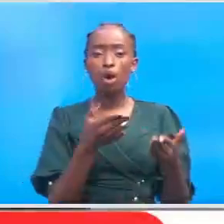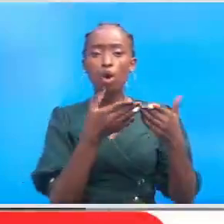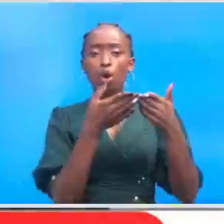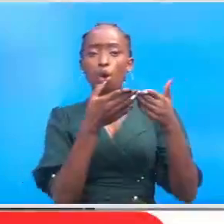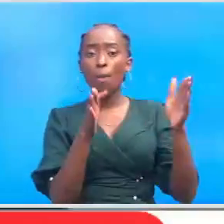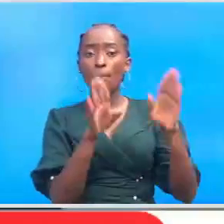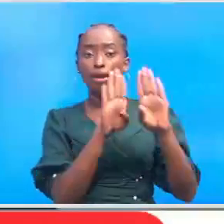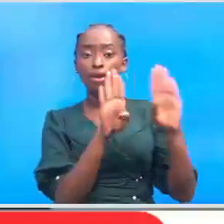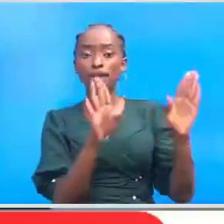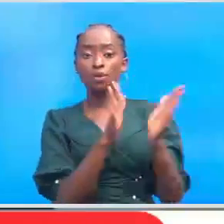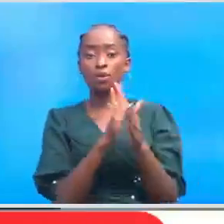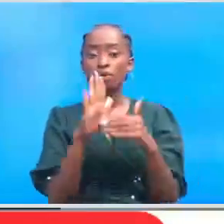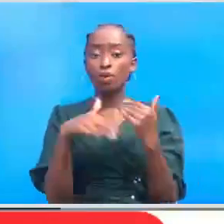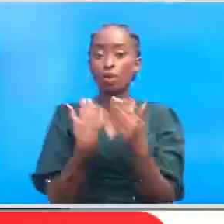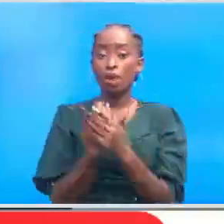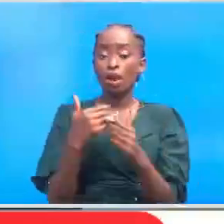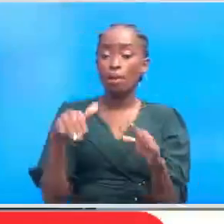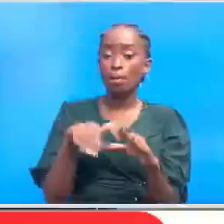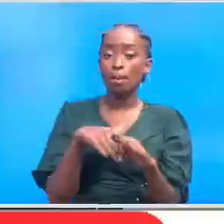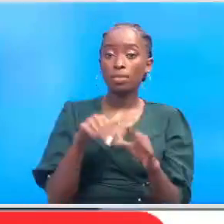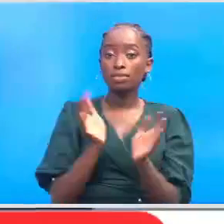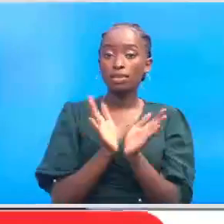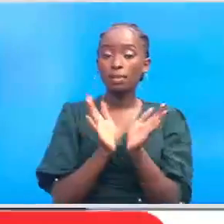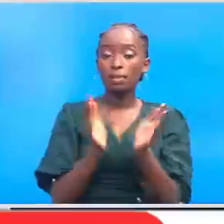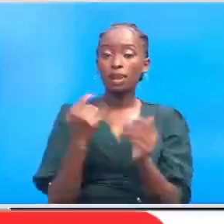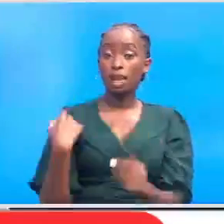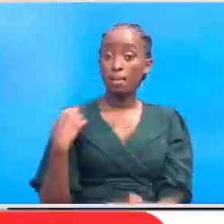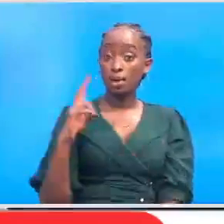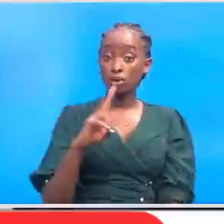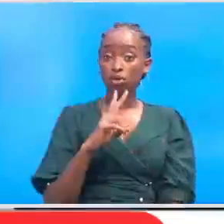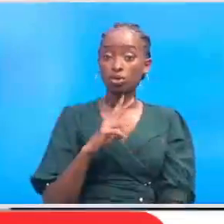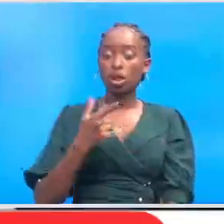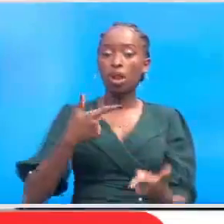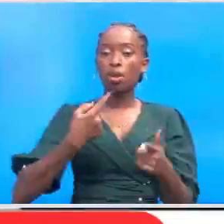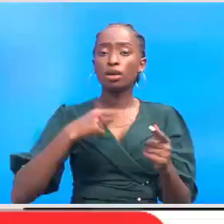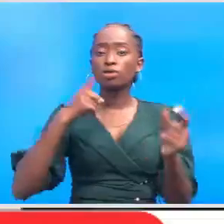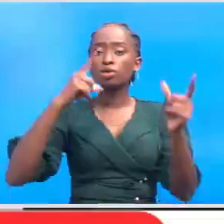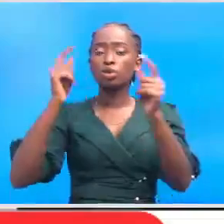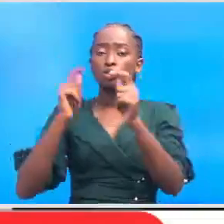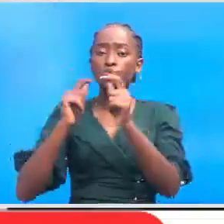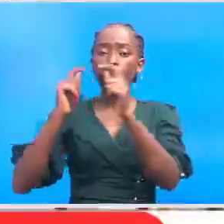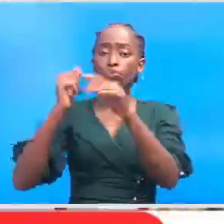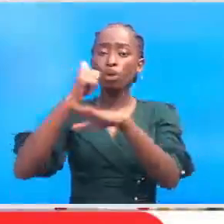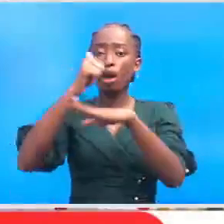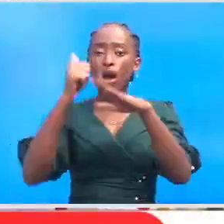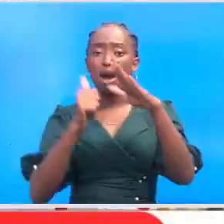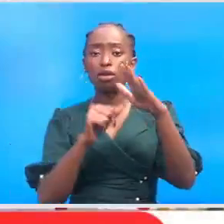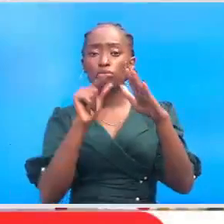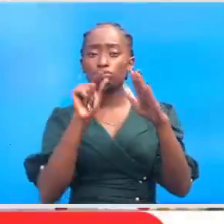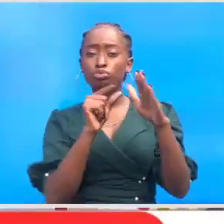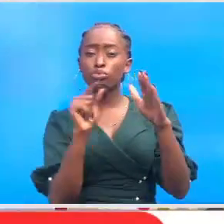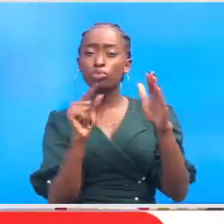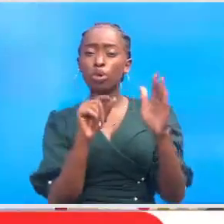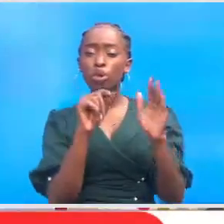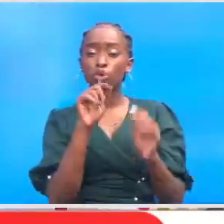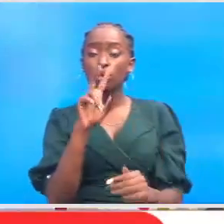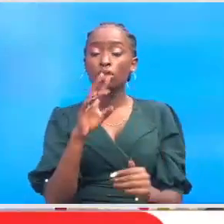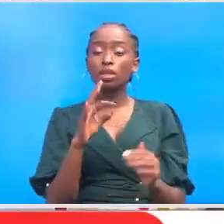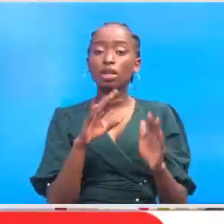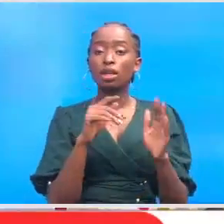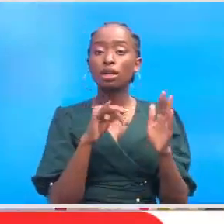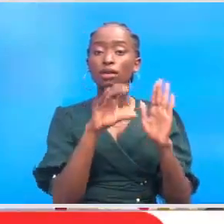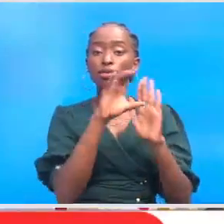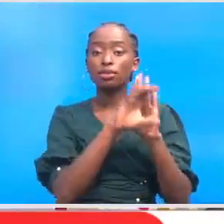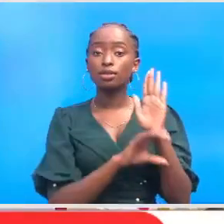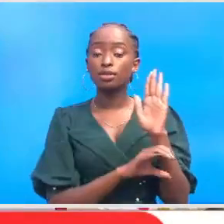the public. Number two, that Your Honor, you allow us to stage a protest under Article 3 of the Constitution. The case resumed minutes later,